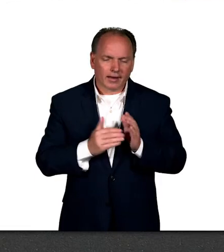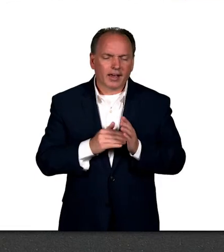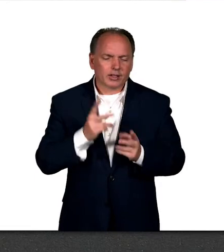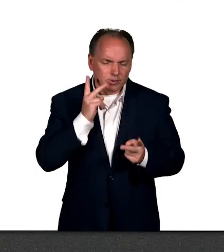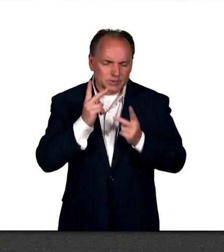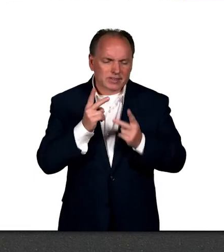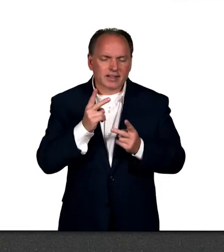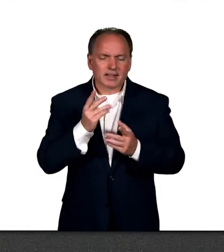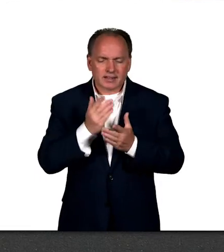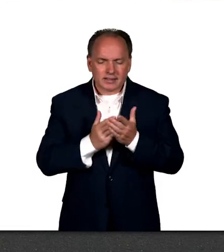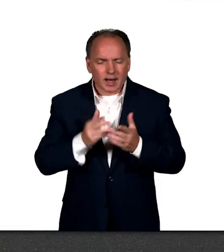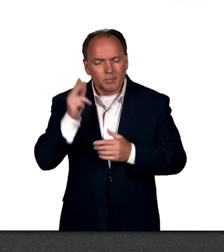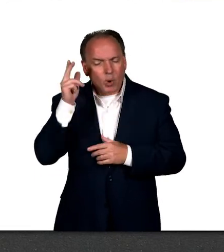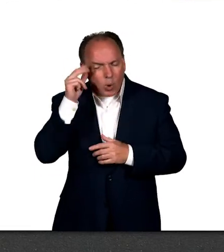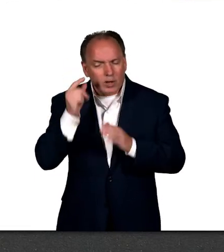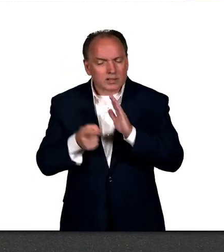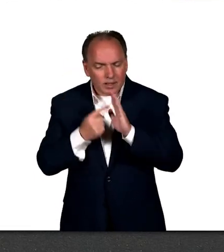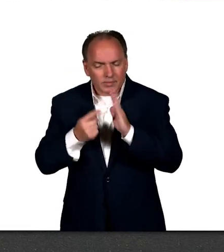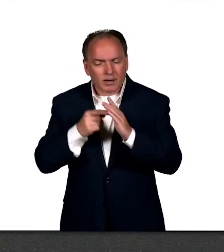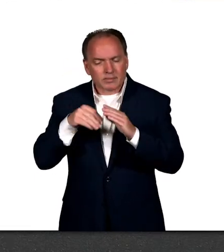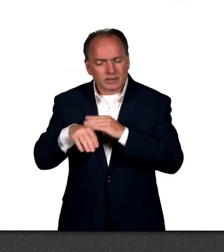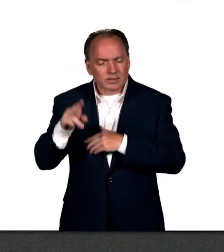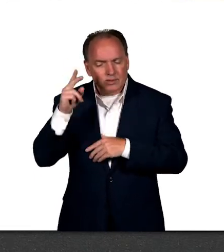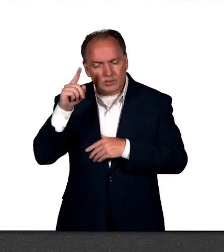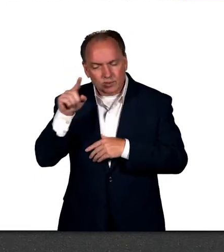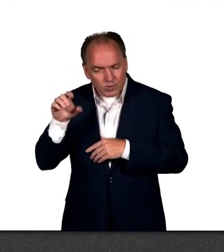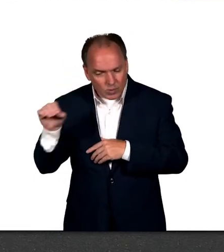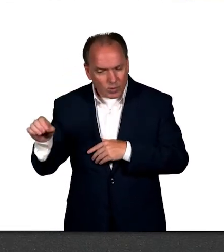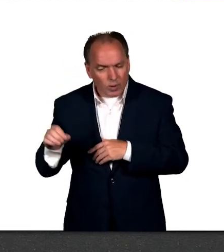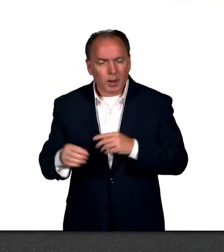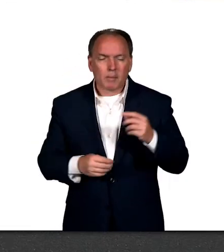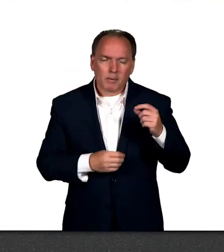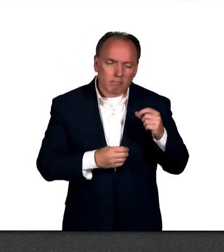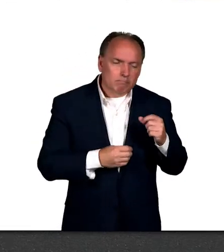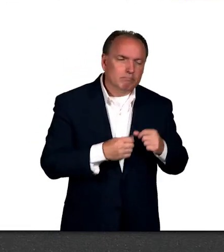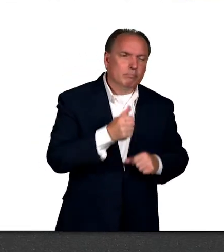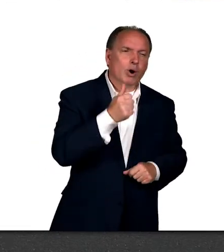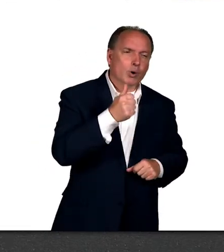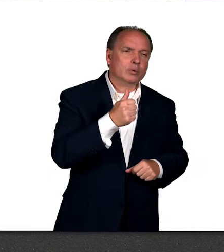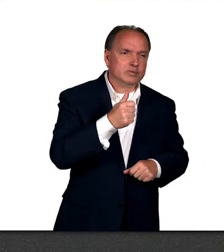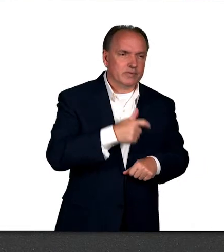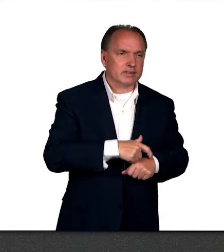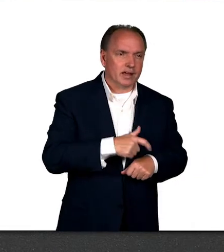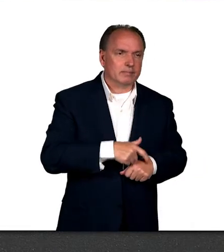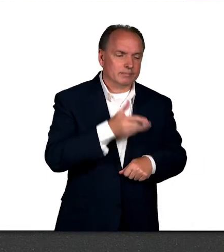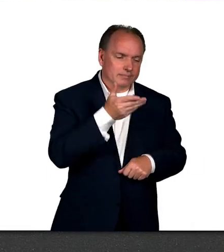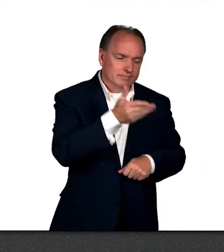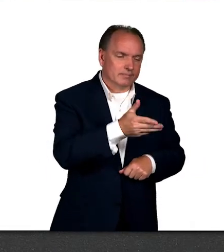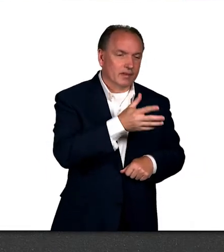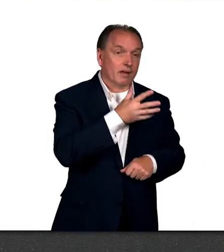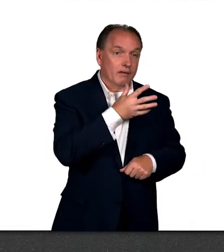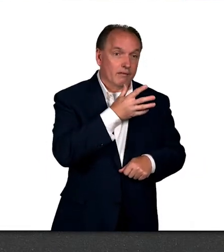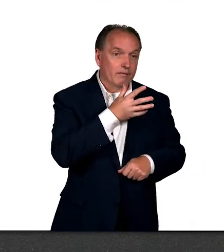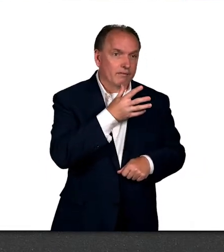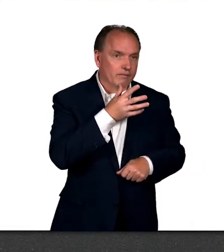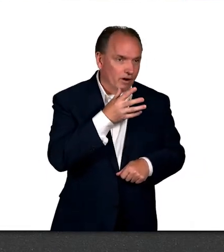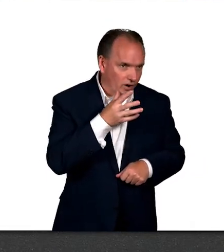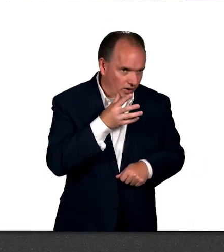Again, you do see horses sometimes in a zoo, but most of the time they are where?